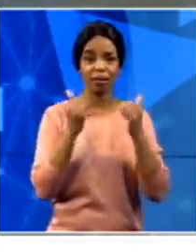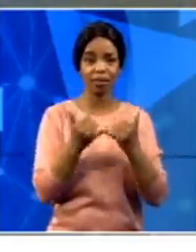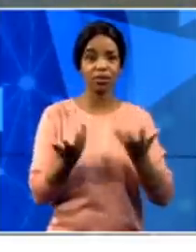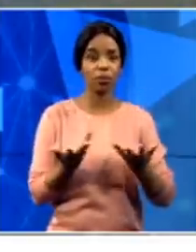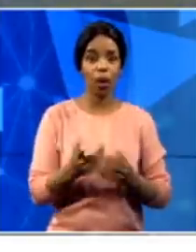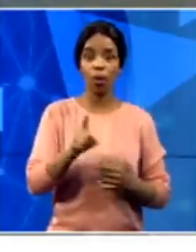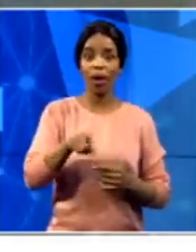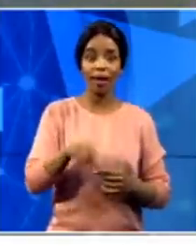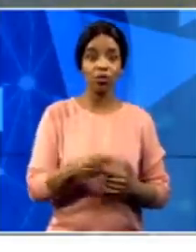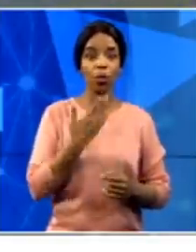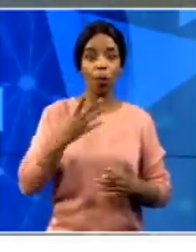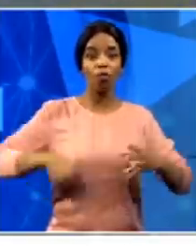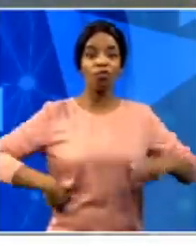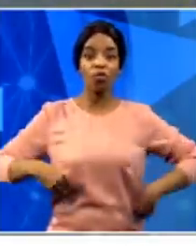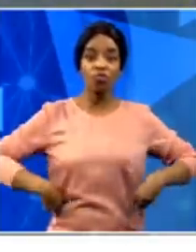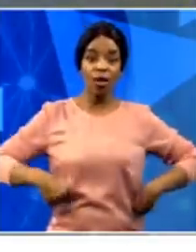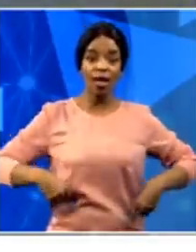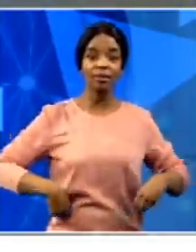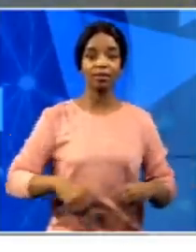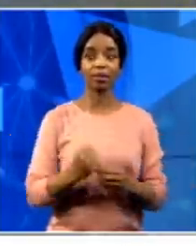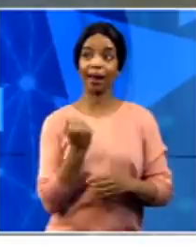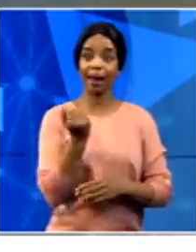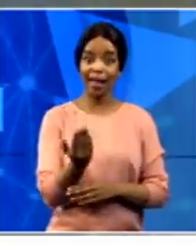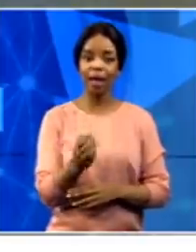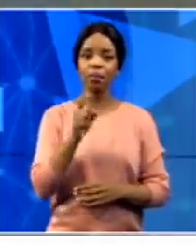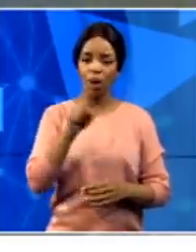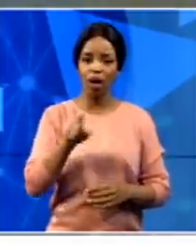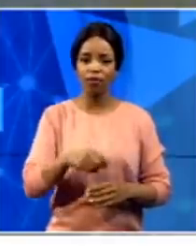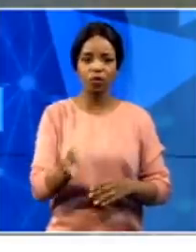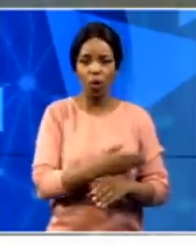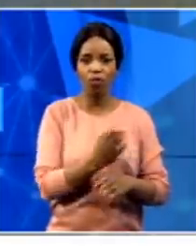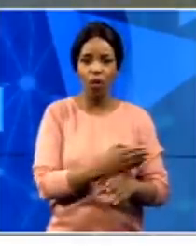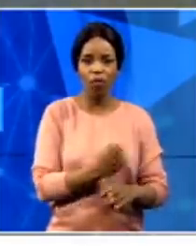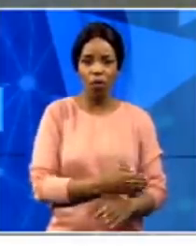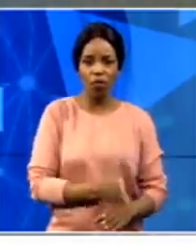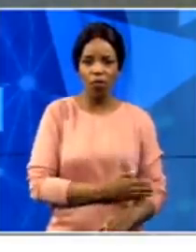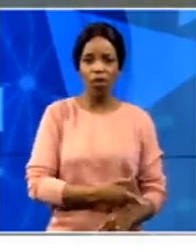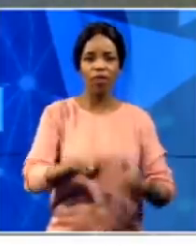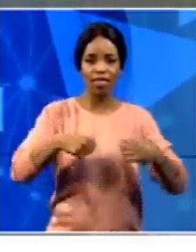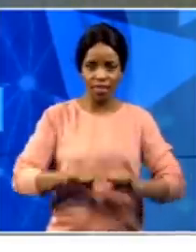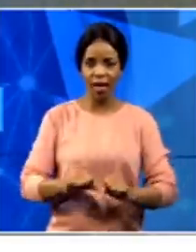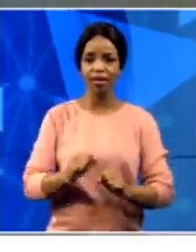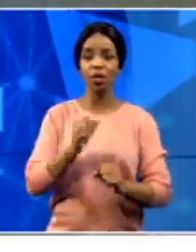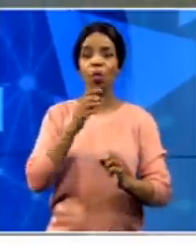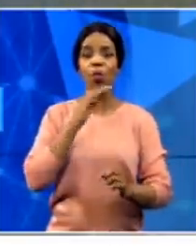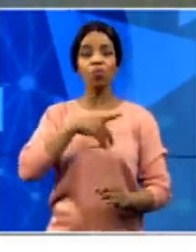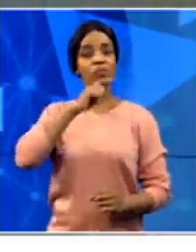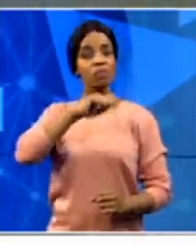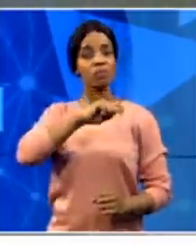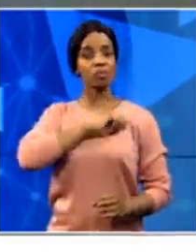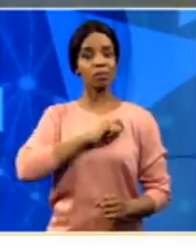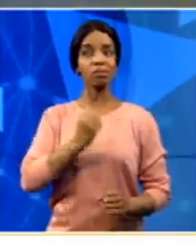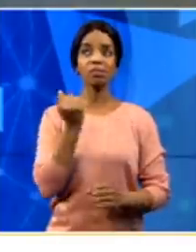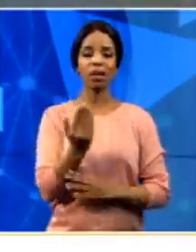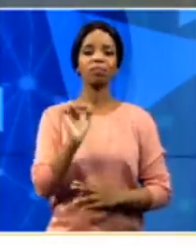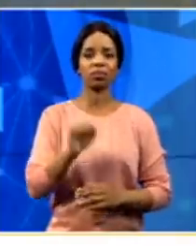fraudulent claims and deal with the real claims. And because of that, yes, I would agree with you that there might be a delay in some areas of the process. Okay, all